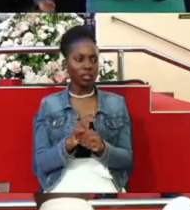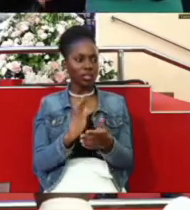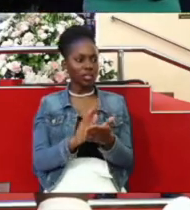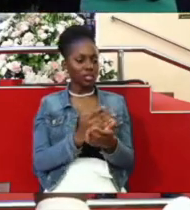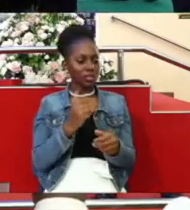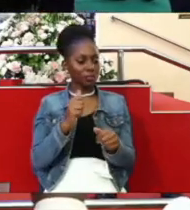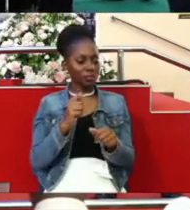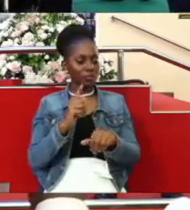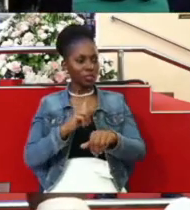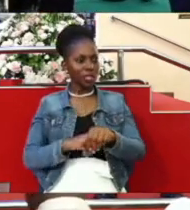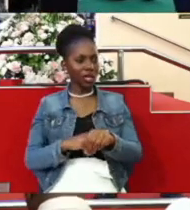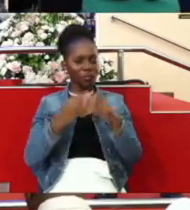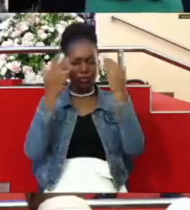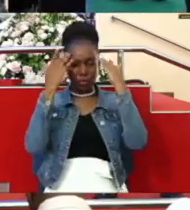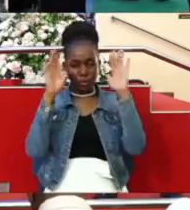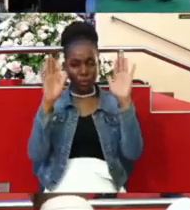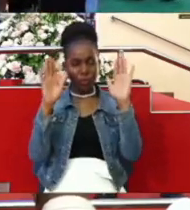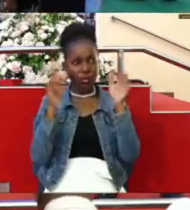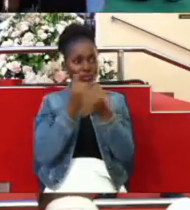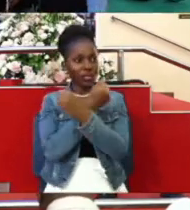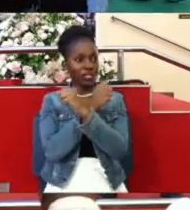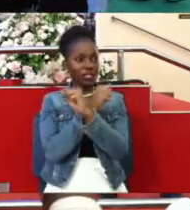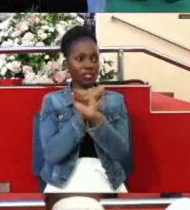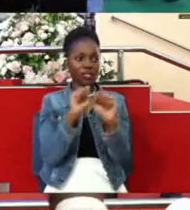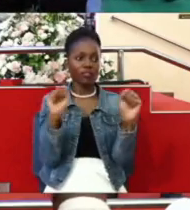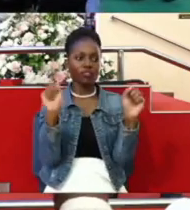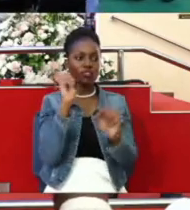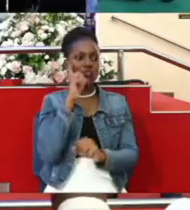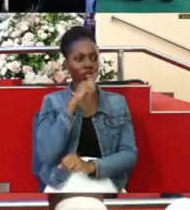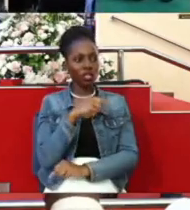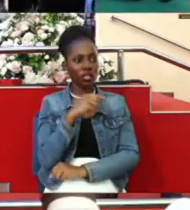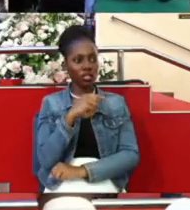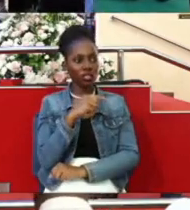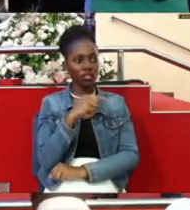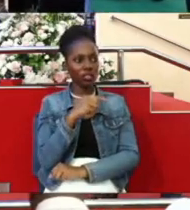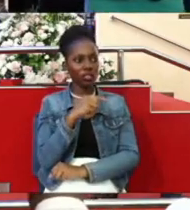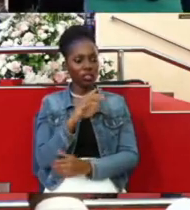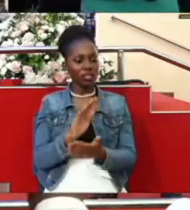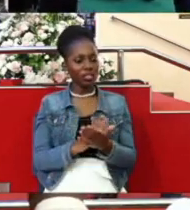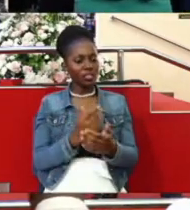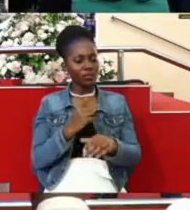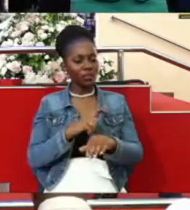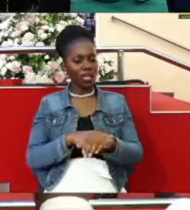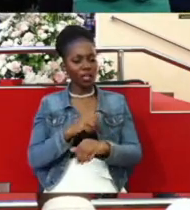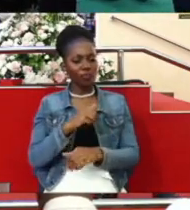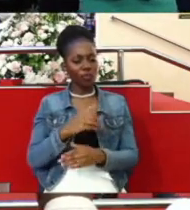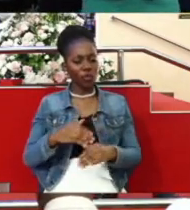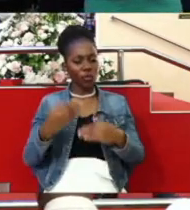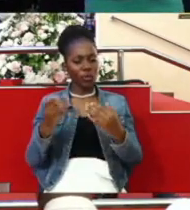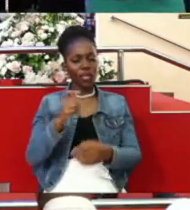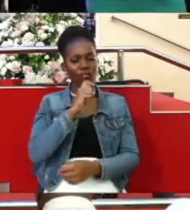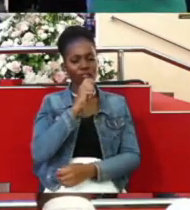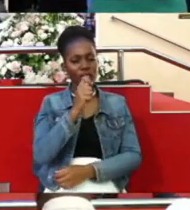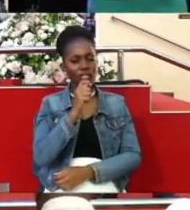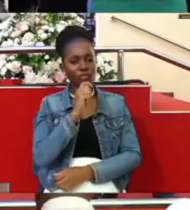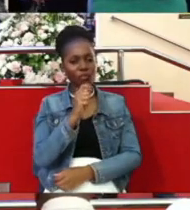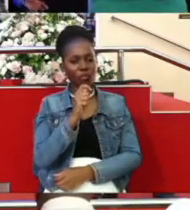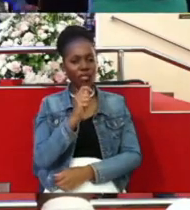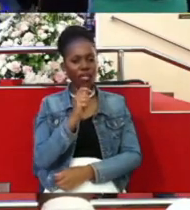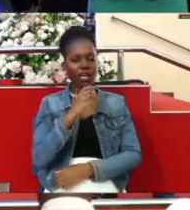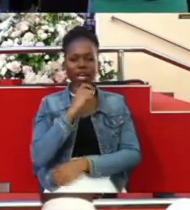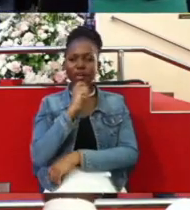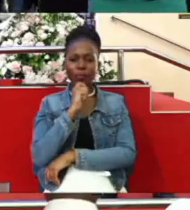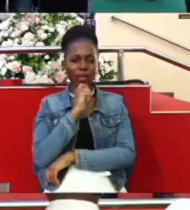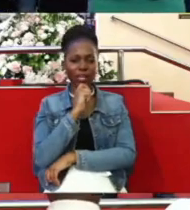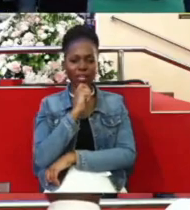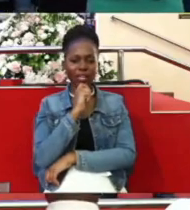Wakati mwingine hujui kama umeokoka ama hujaokoka. Sometimes you give a testimony and you are wondering within yourself, is it really true